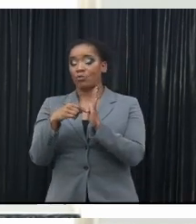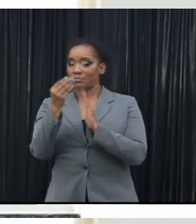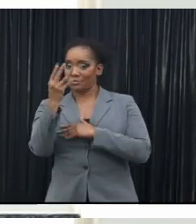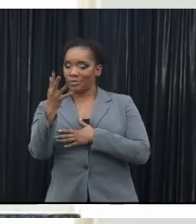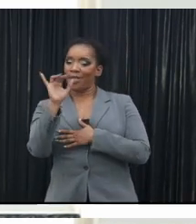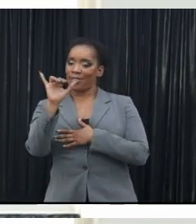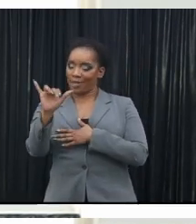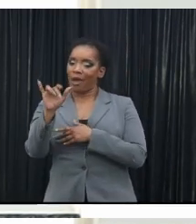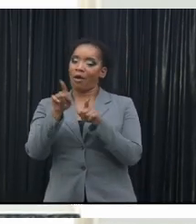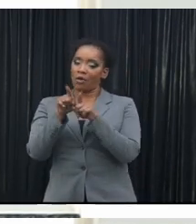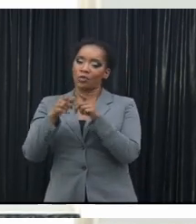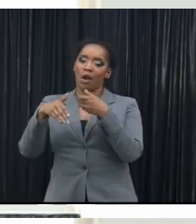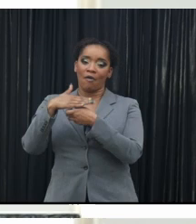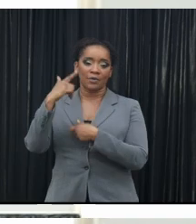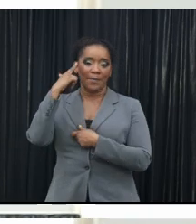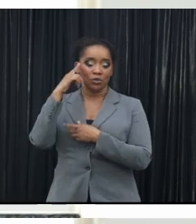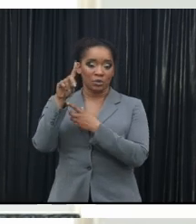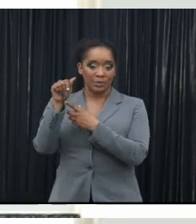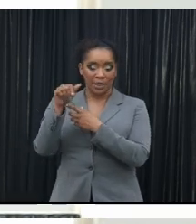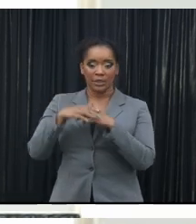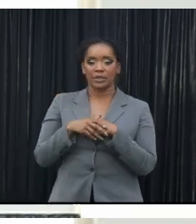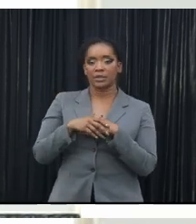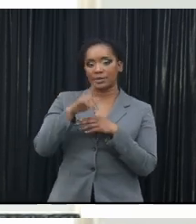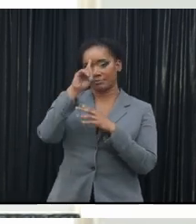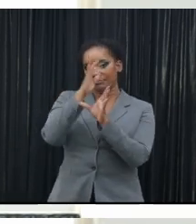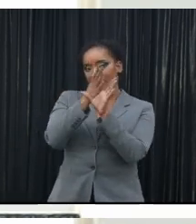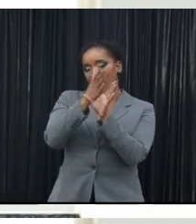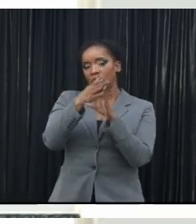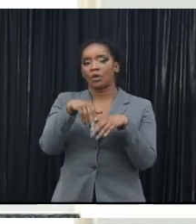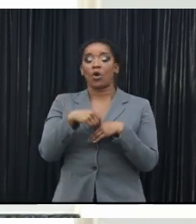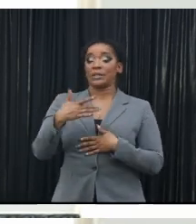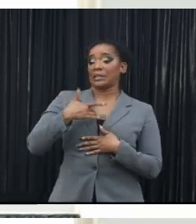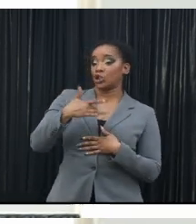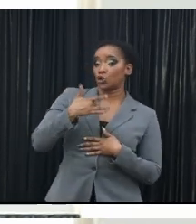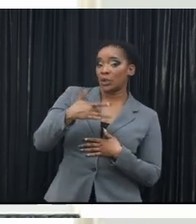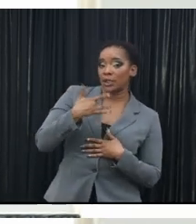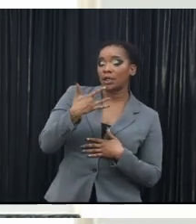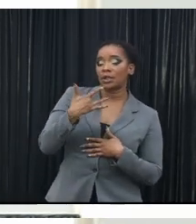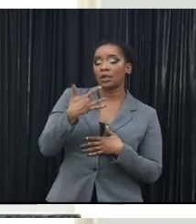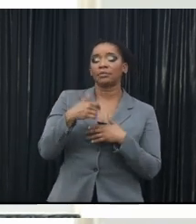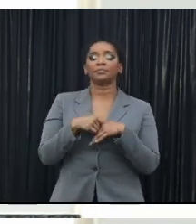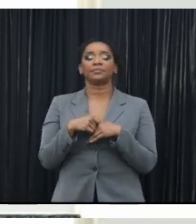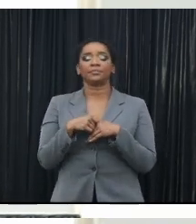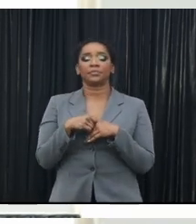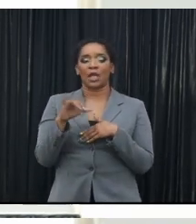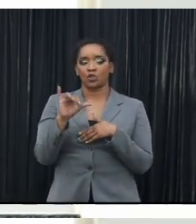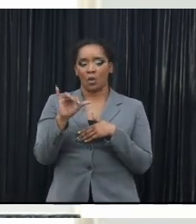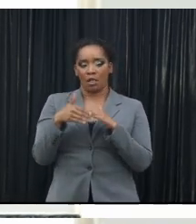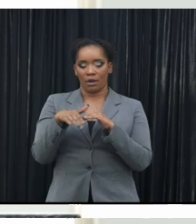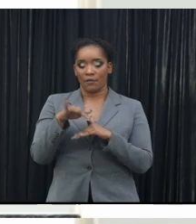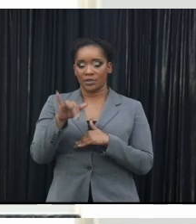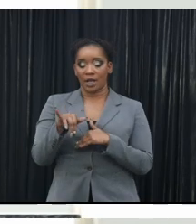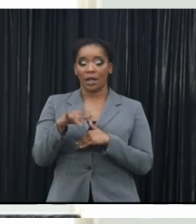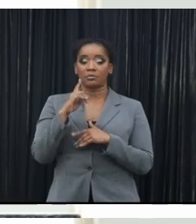mental disabilities, psychiatric disabilities, or sensory disabilities as well. So in contrast,